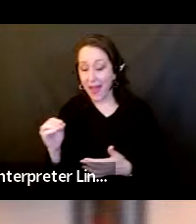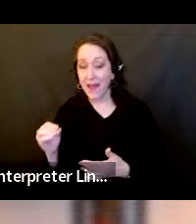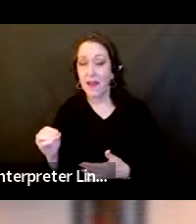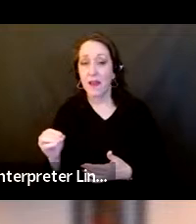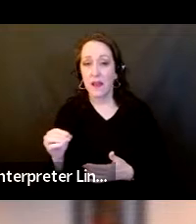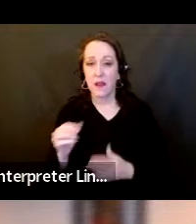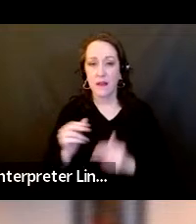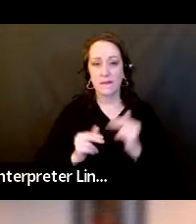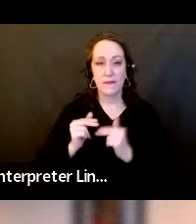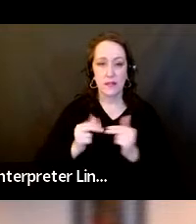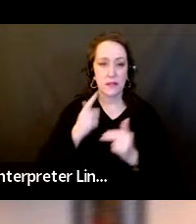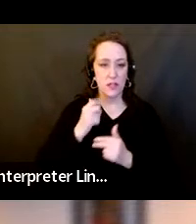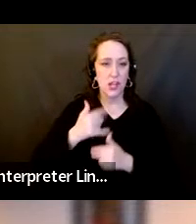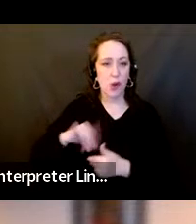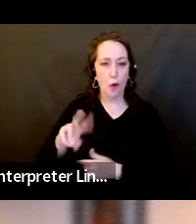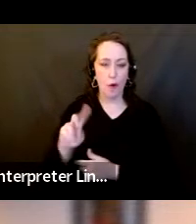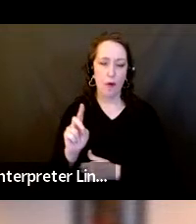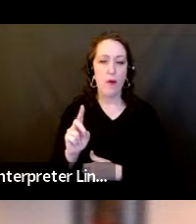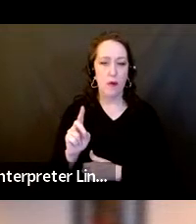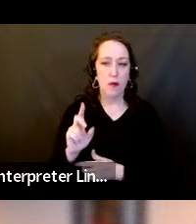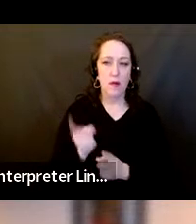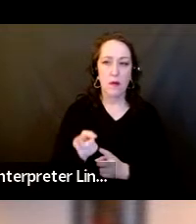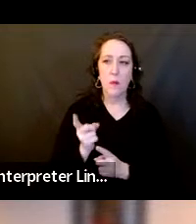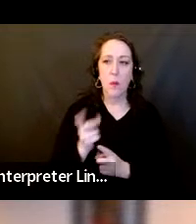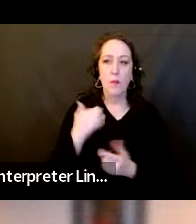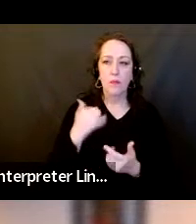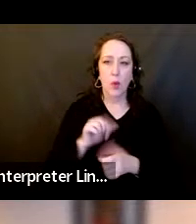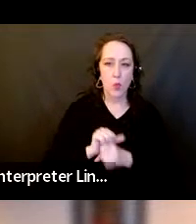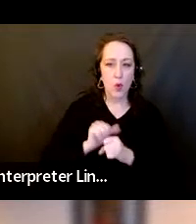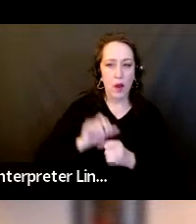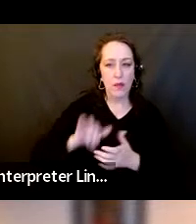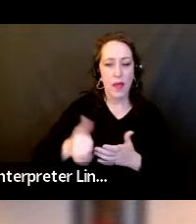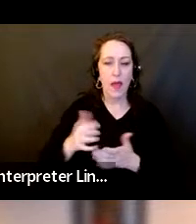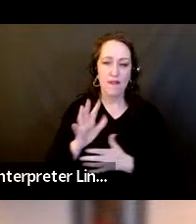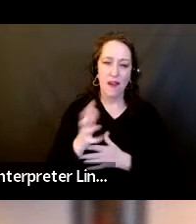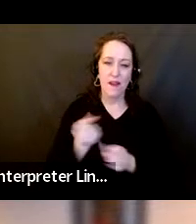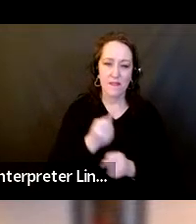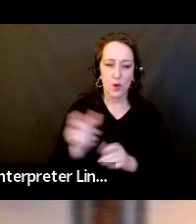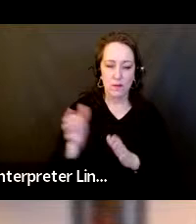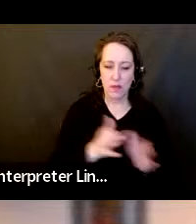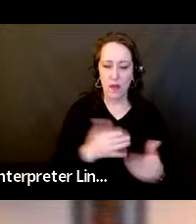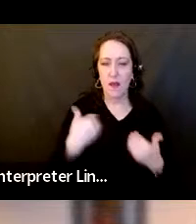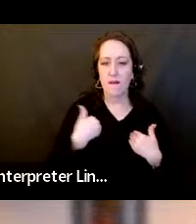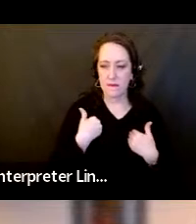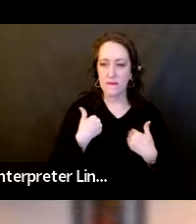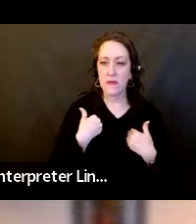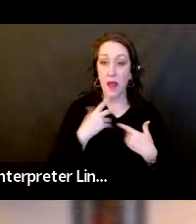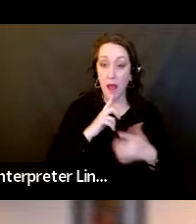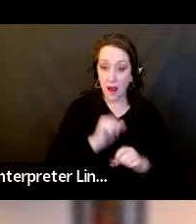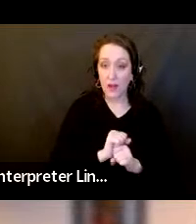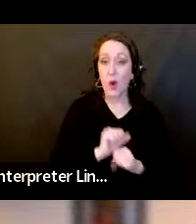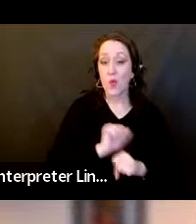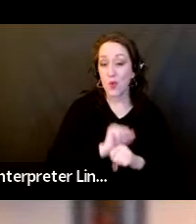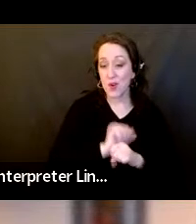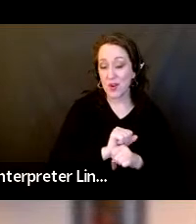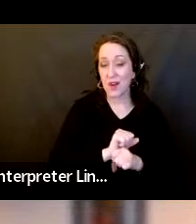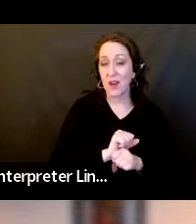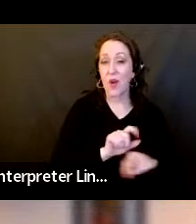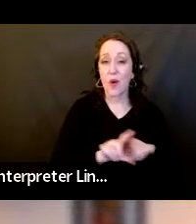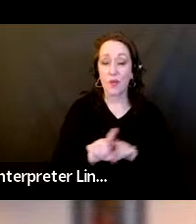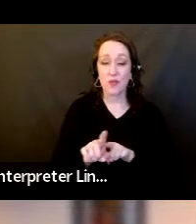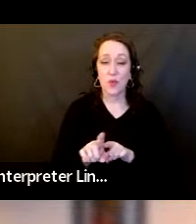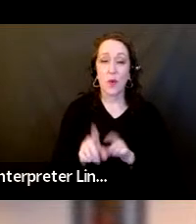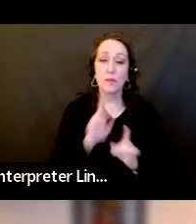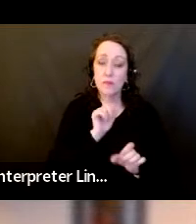the facility yard at the present moment. That's something that is working on a 5-year plan that we will have. We're actually also working on making sure